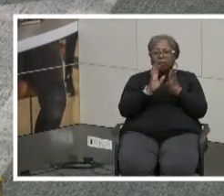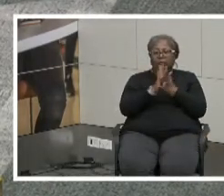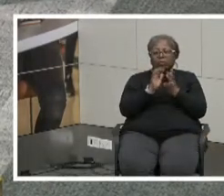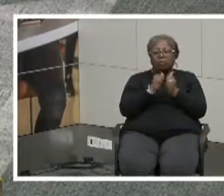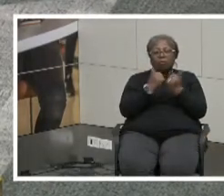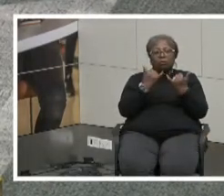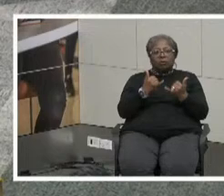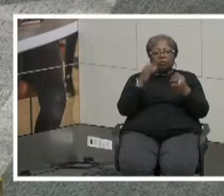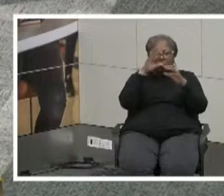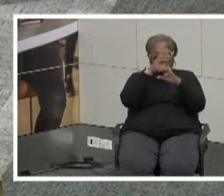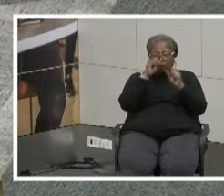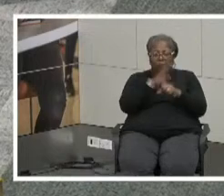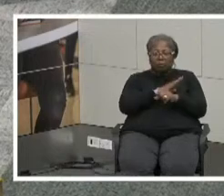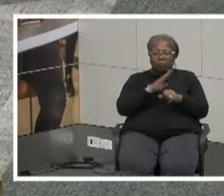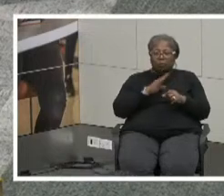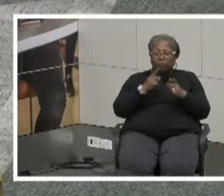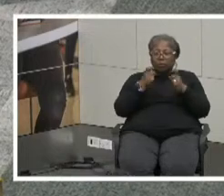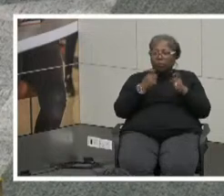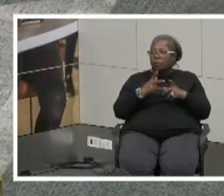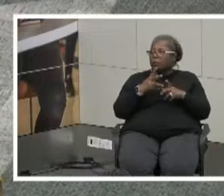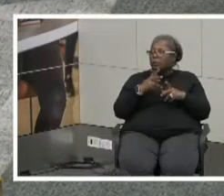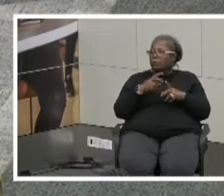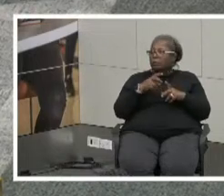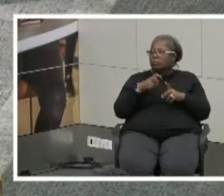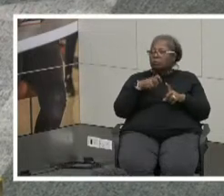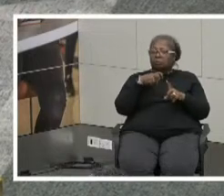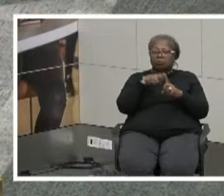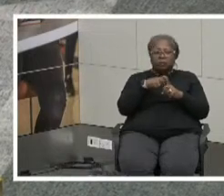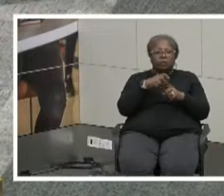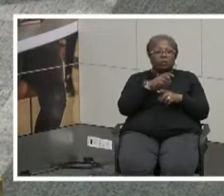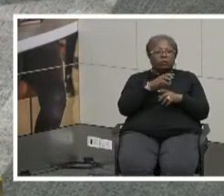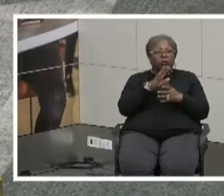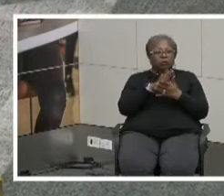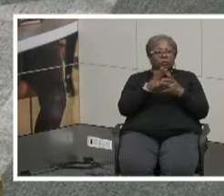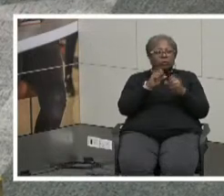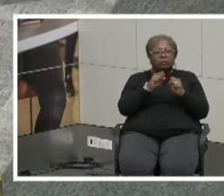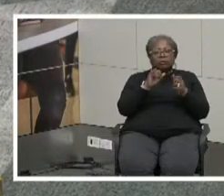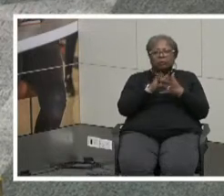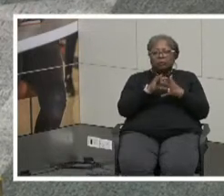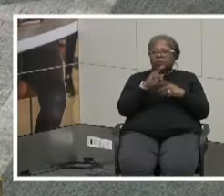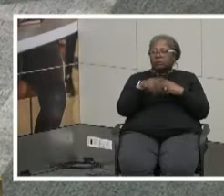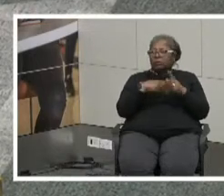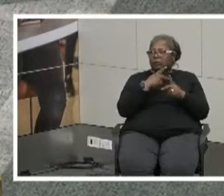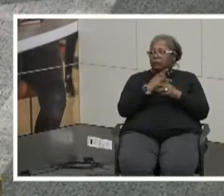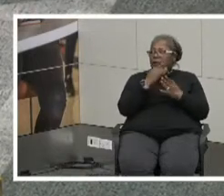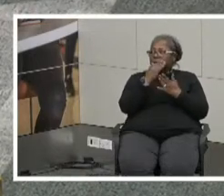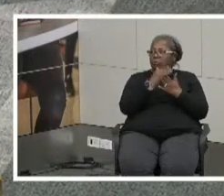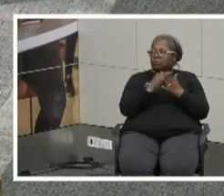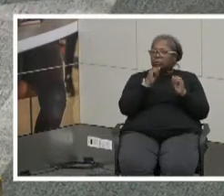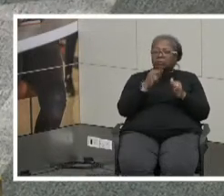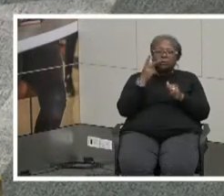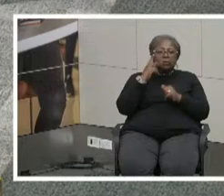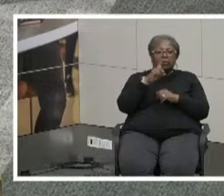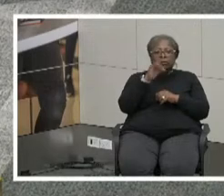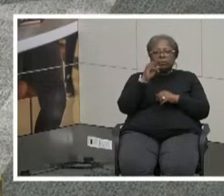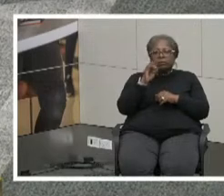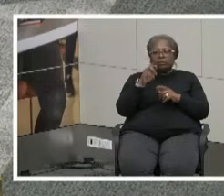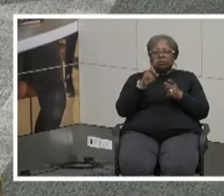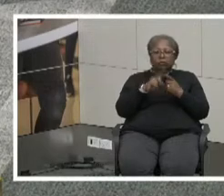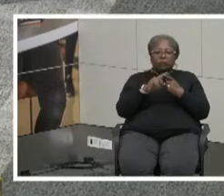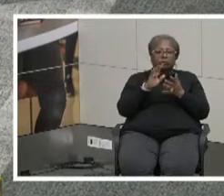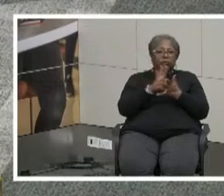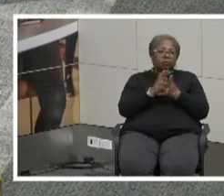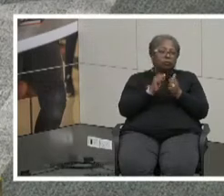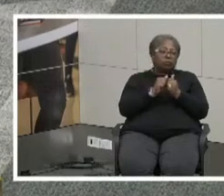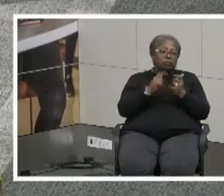current superintendent and board of managers attacking the public school system this is the type of listing you can expect to see zoned to embattled schools